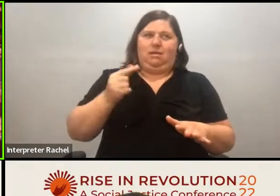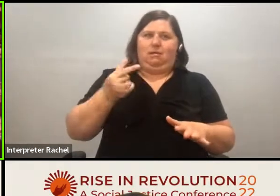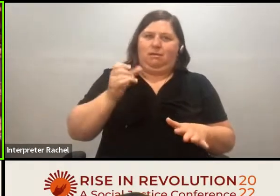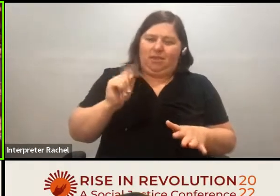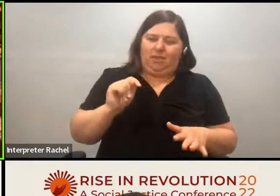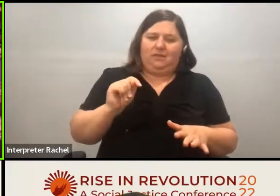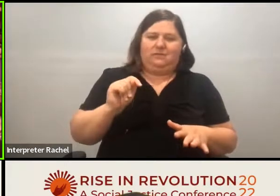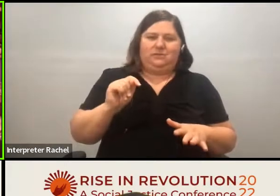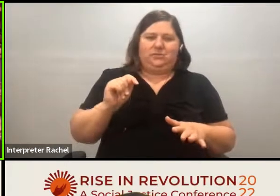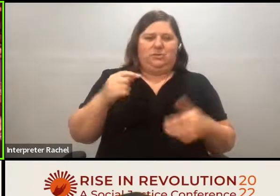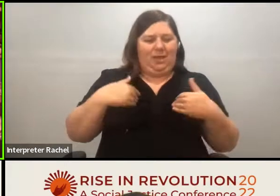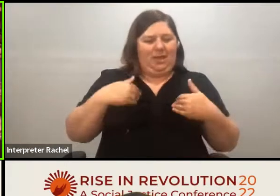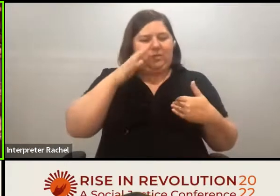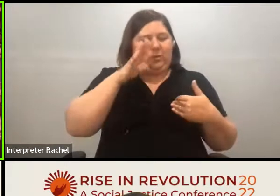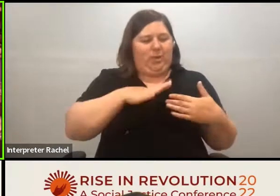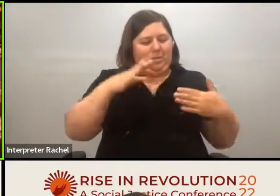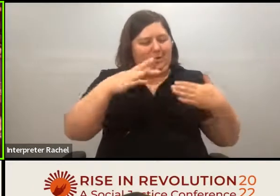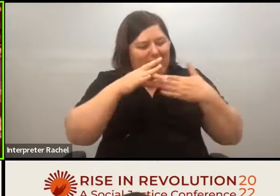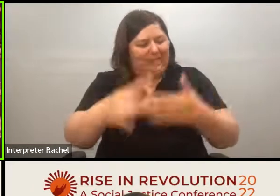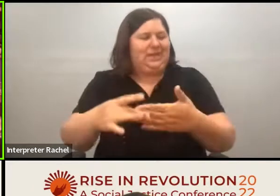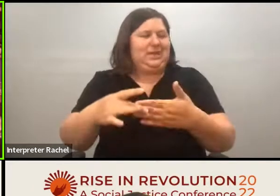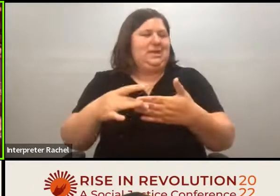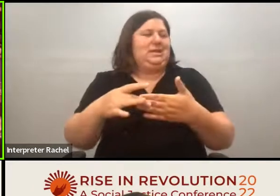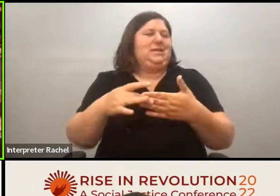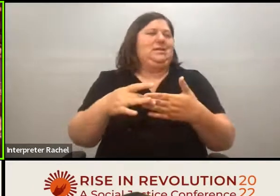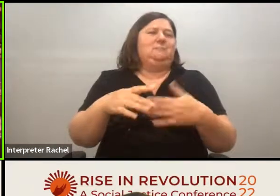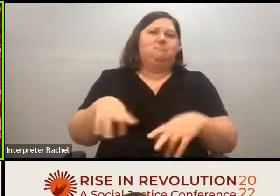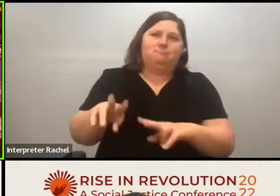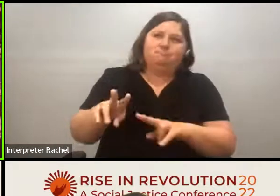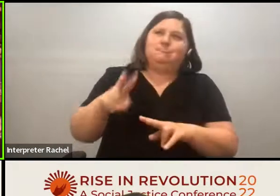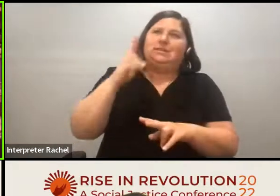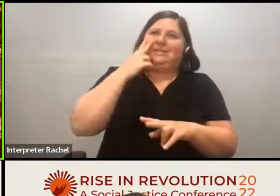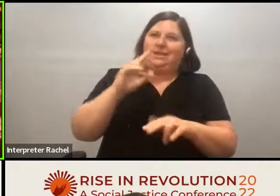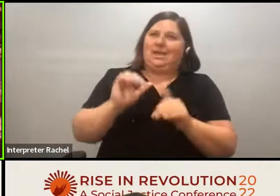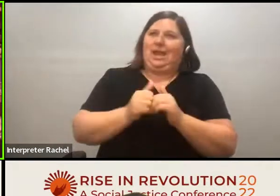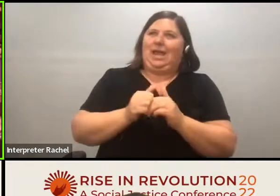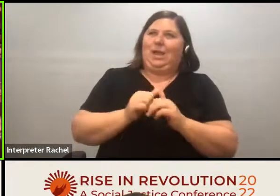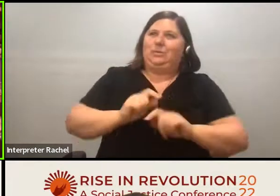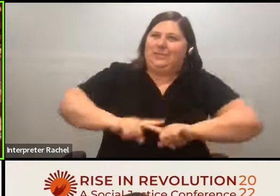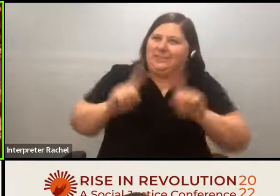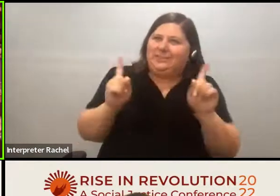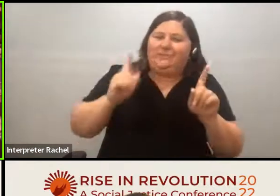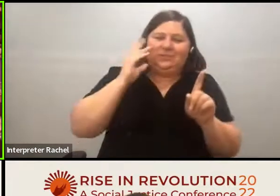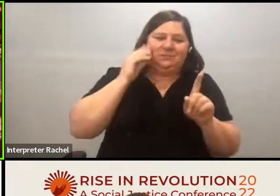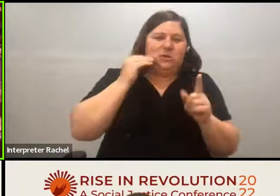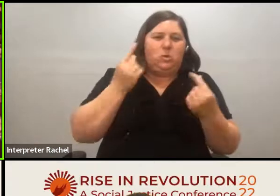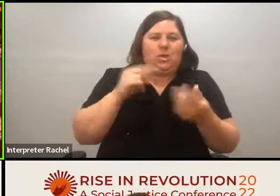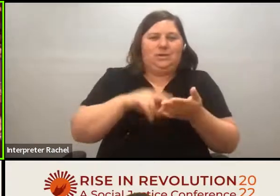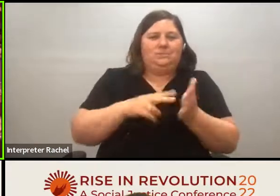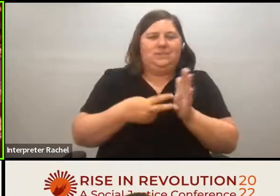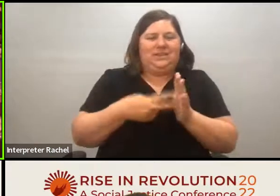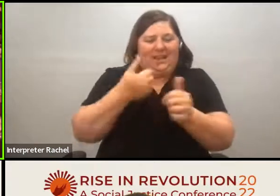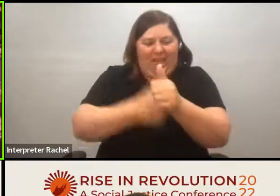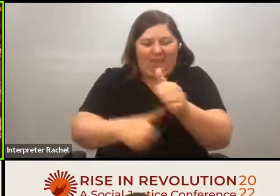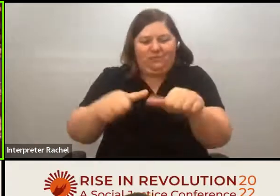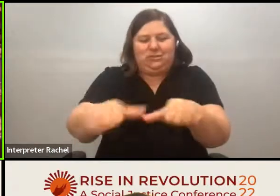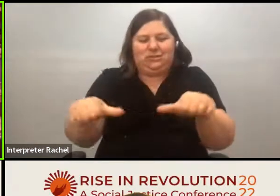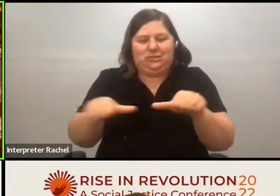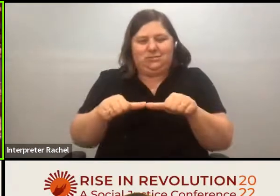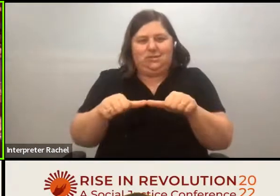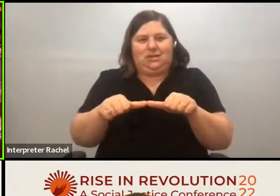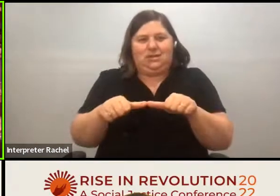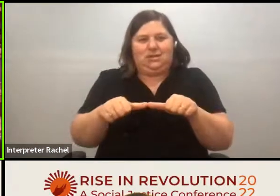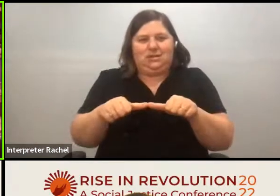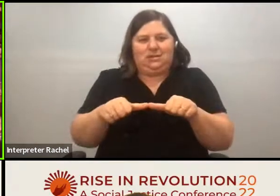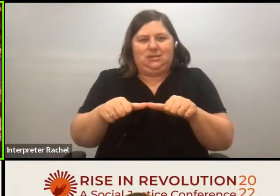be under the leadership of a matriarchy and to see how that's different. What does it mean if every space would invite someone to have